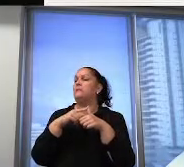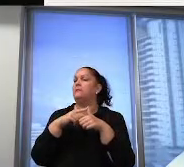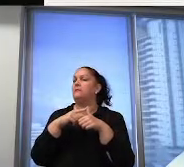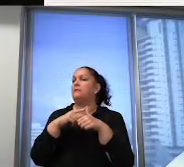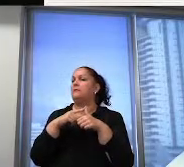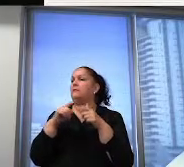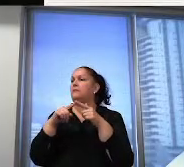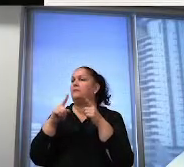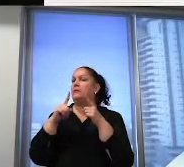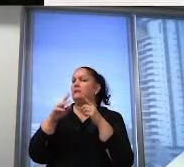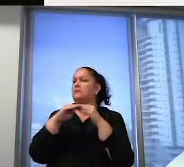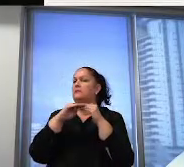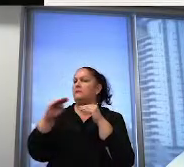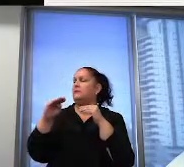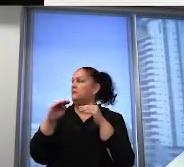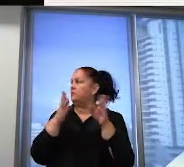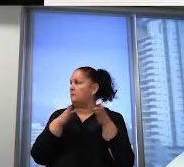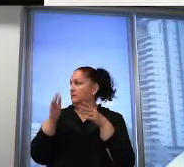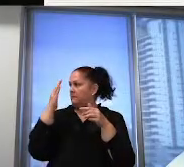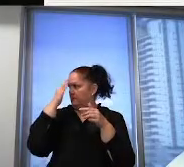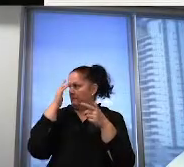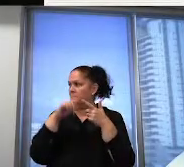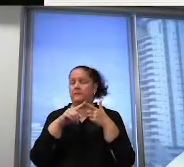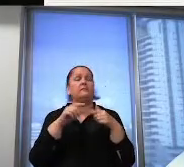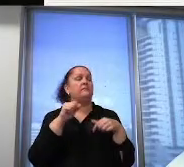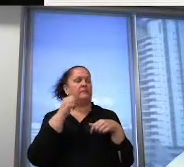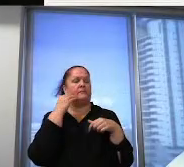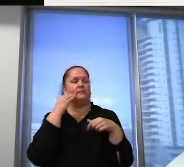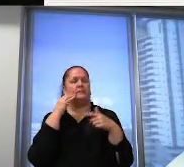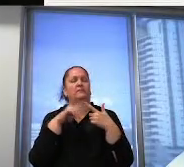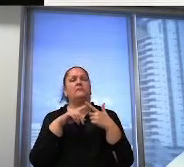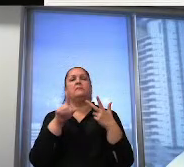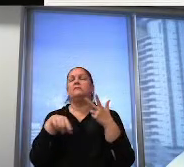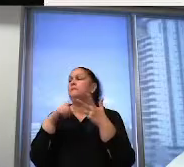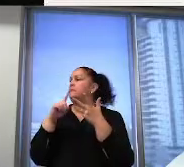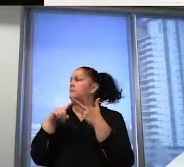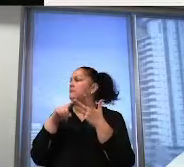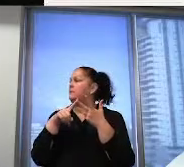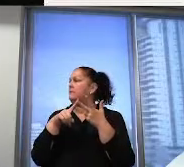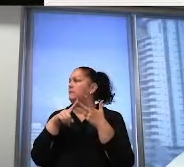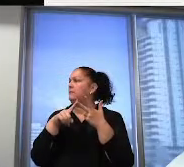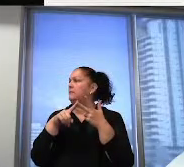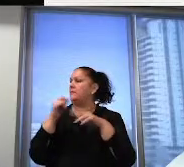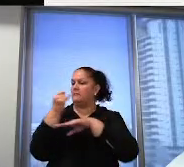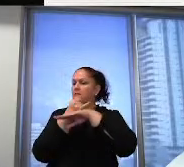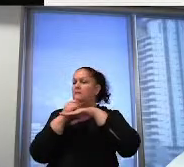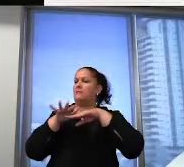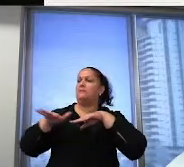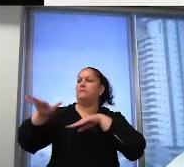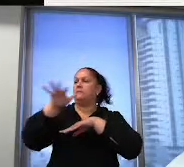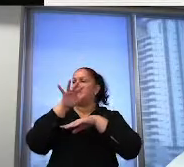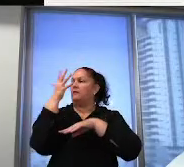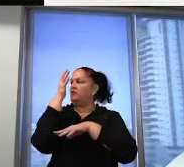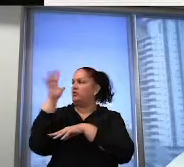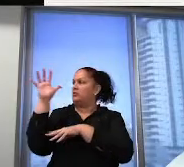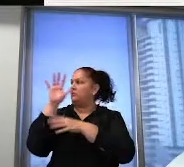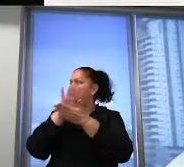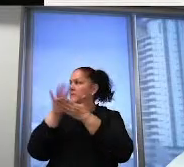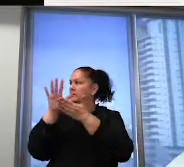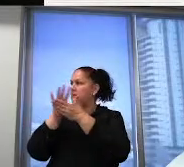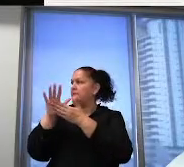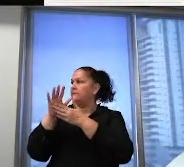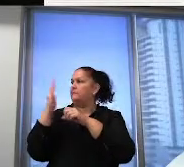And the priority stabilization plan. Are you familiar with that? Yes, I am. And the island-wide vegetation